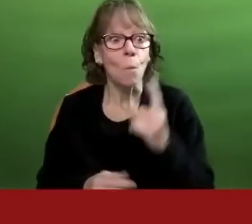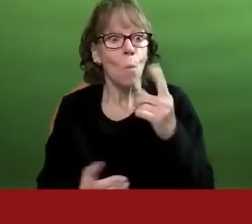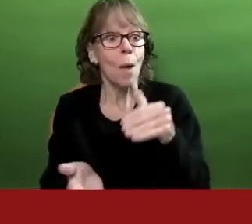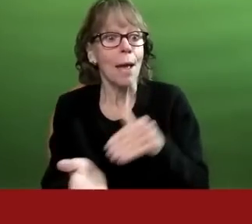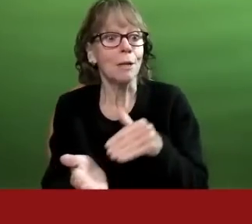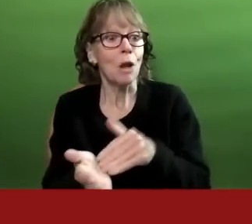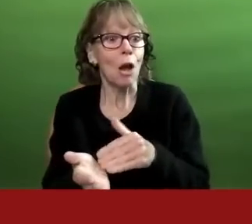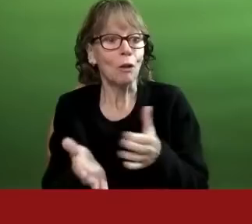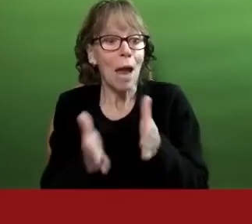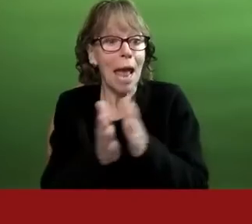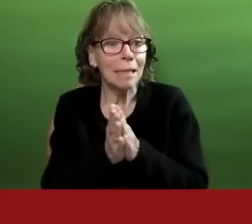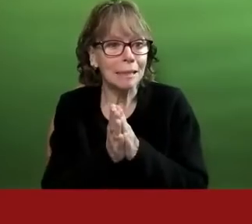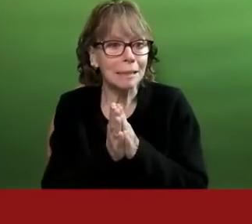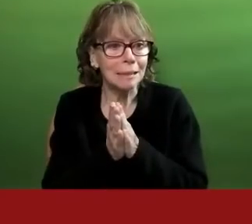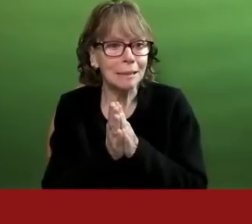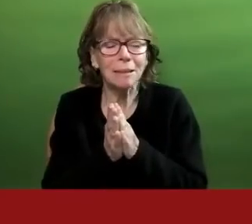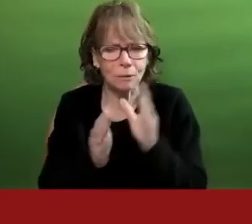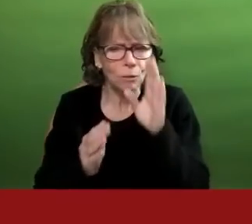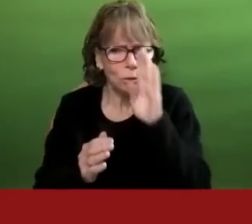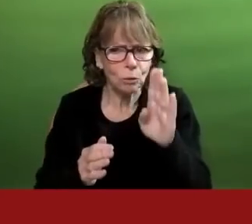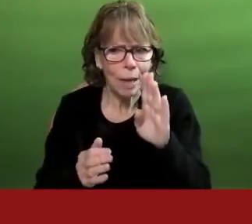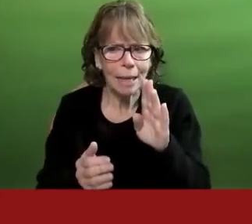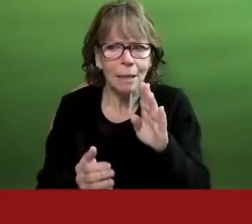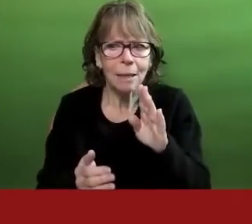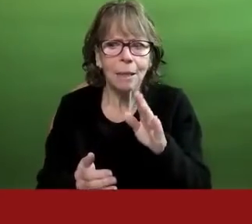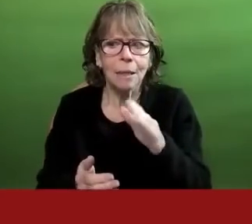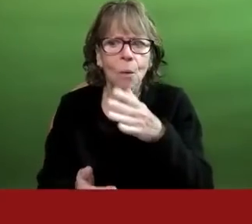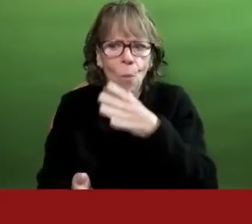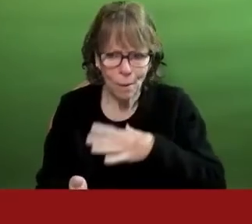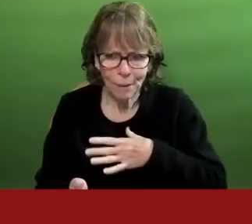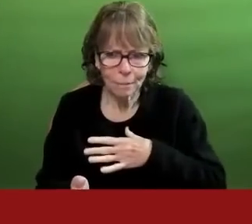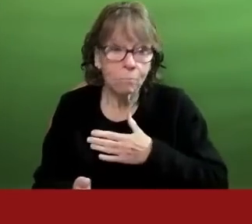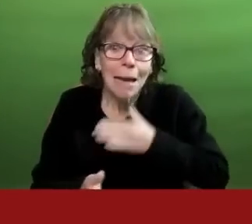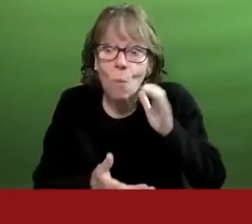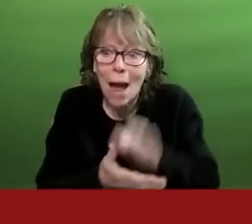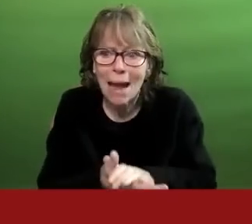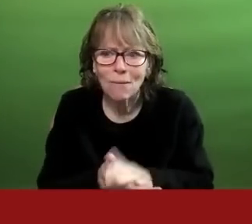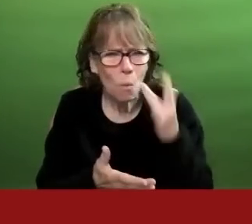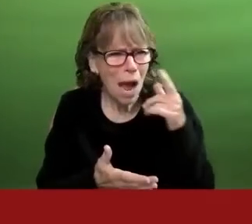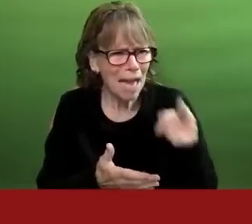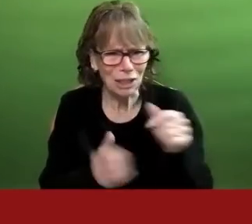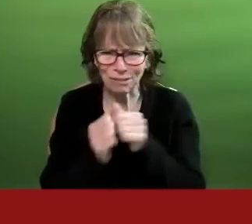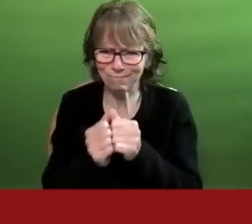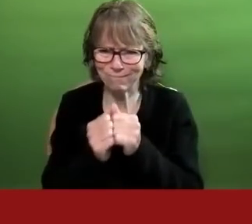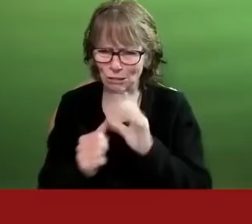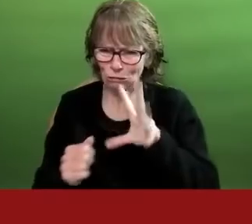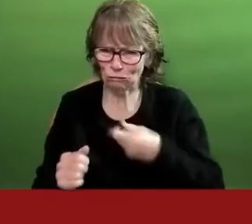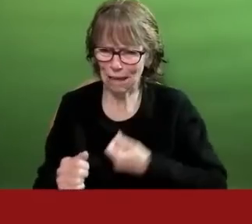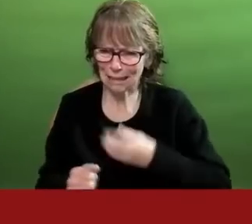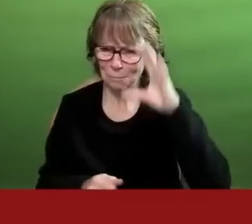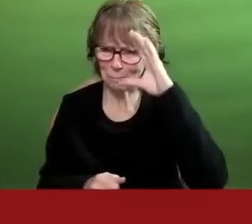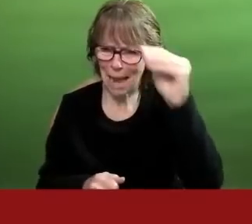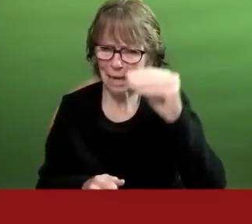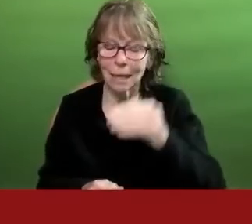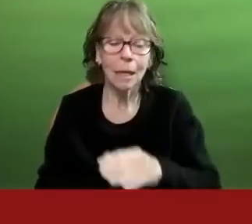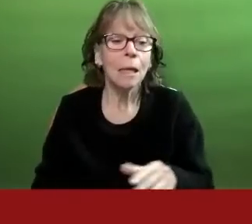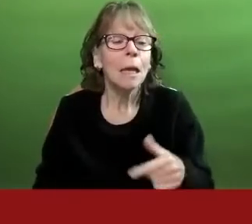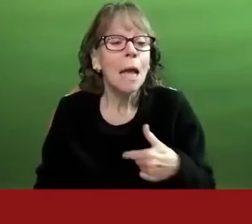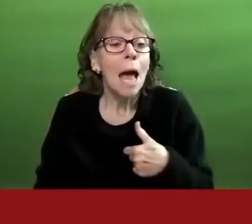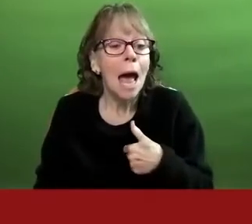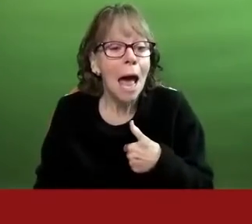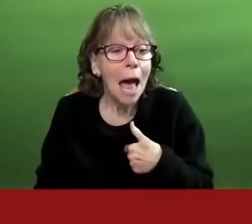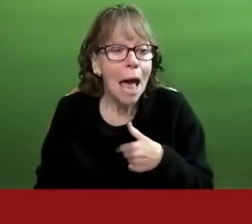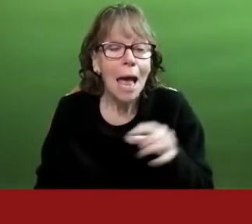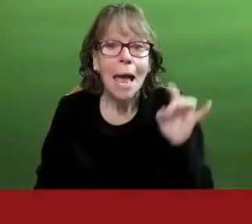why a straight woman, my wife, would be with a transgender man. I was in the ER for a severe headache at that time.